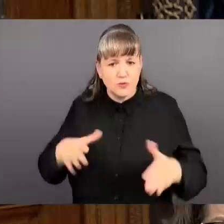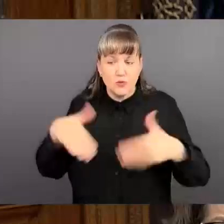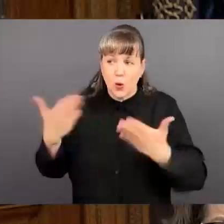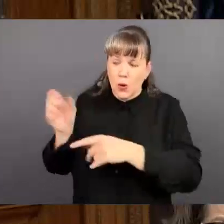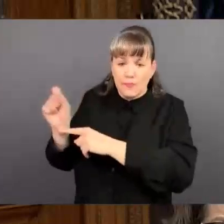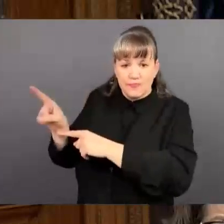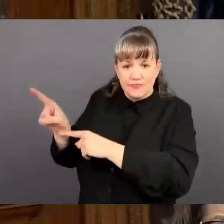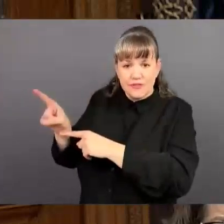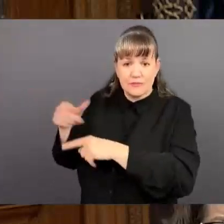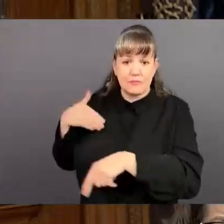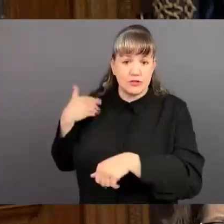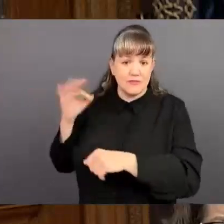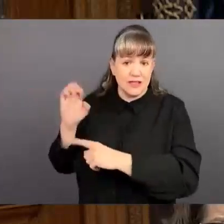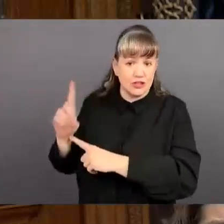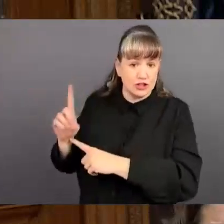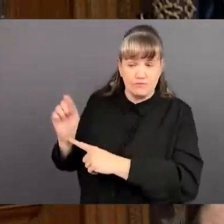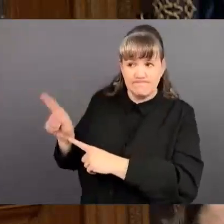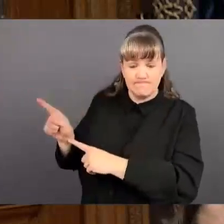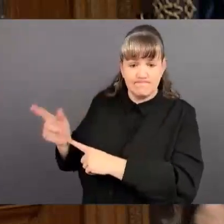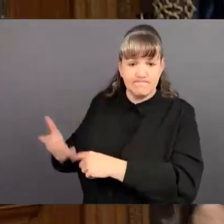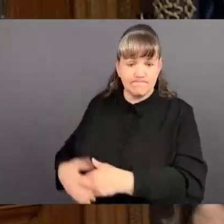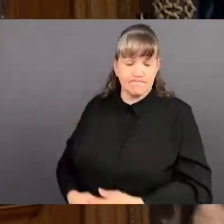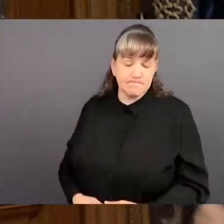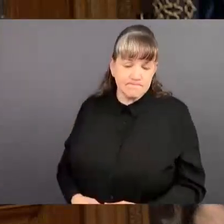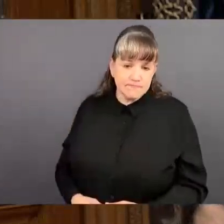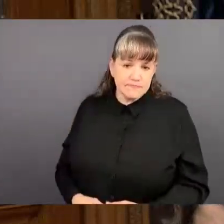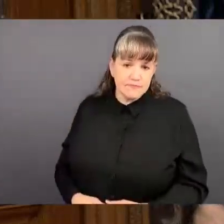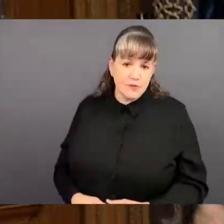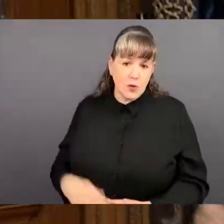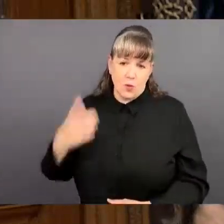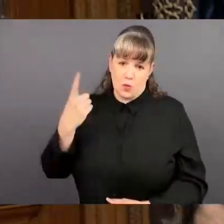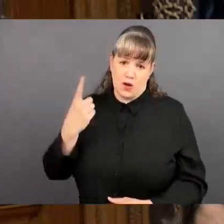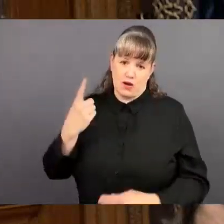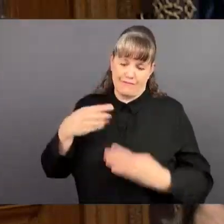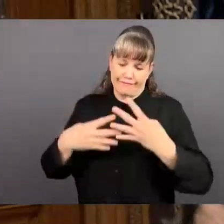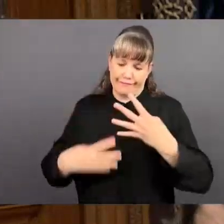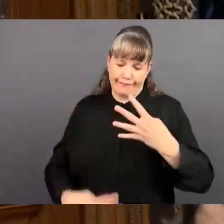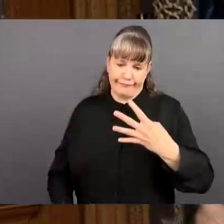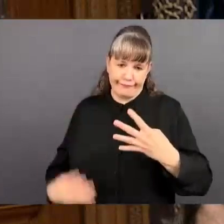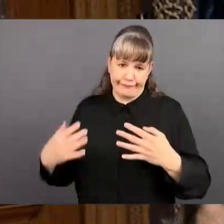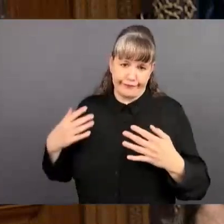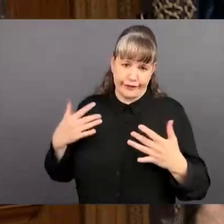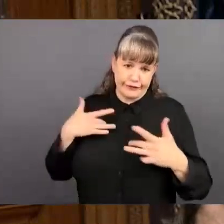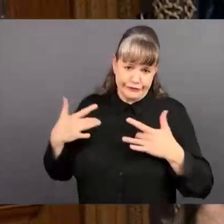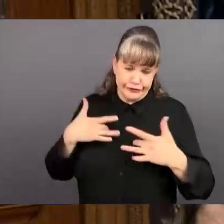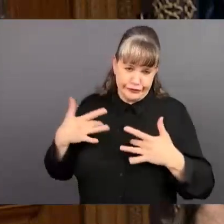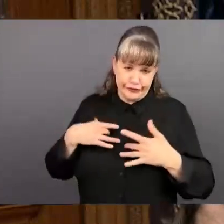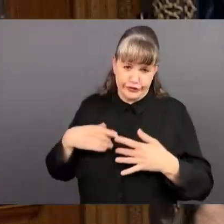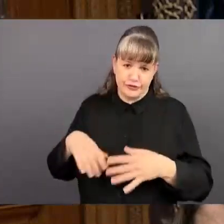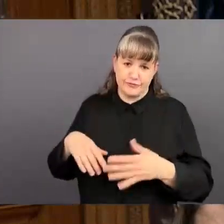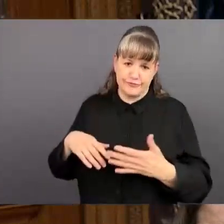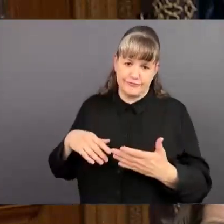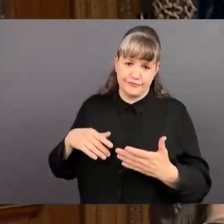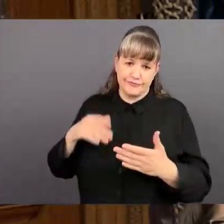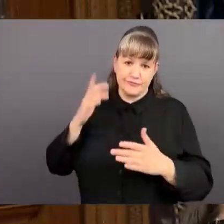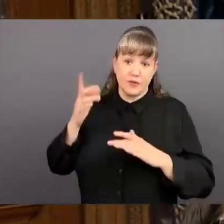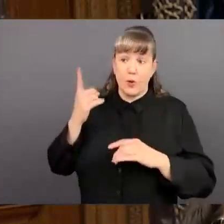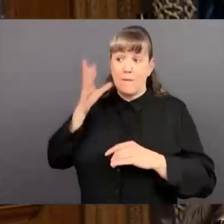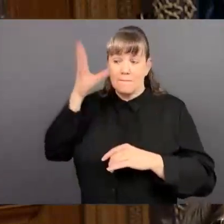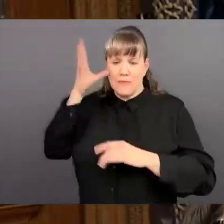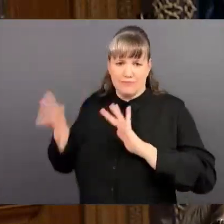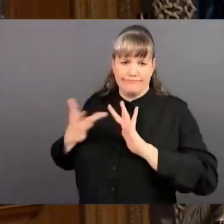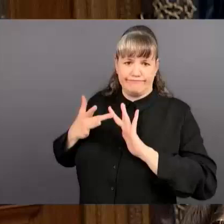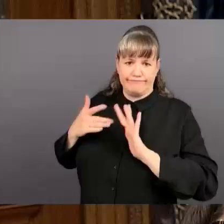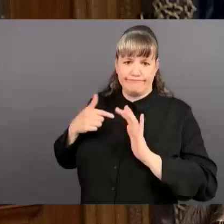of numerous concerned parents have contacted my office, one from Burnaby just this week, regarding the